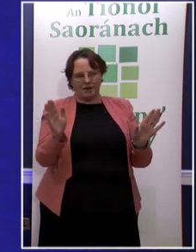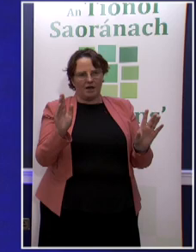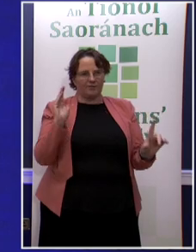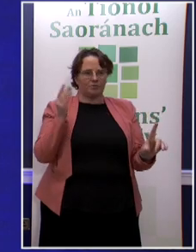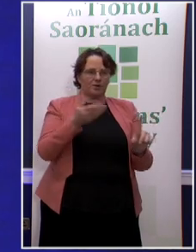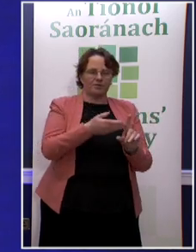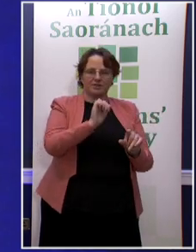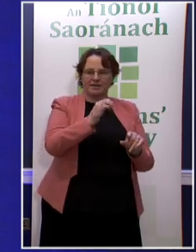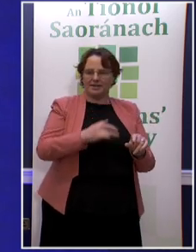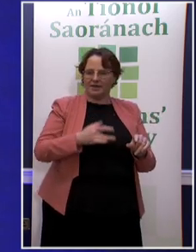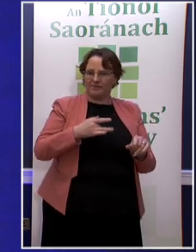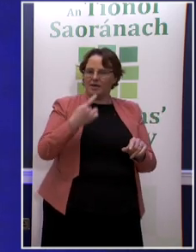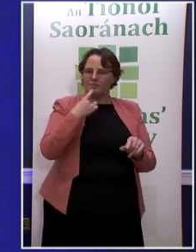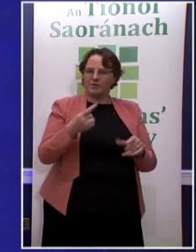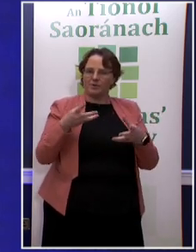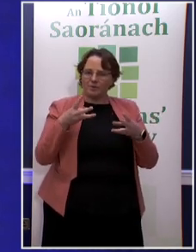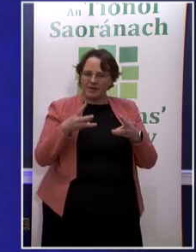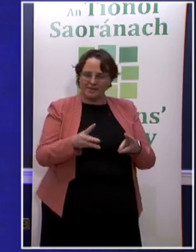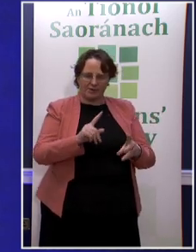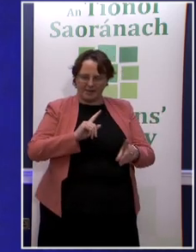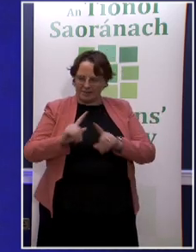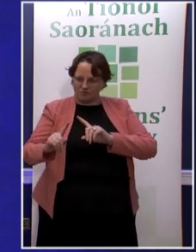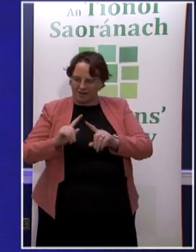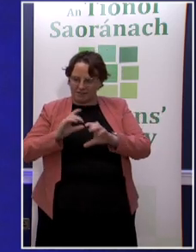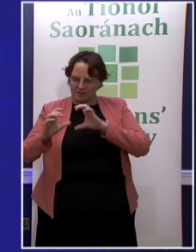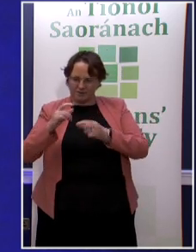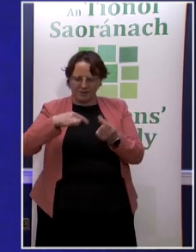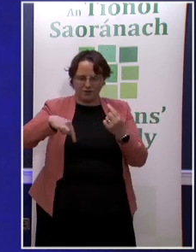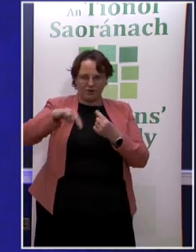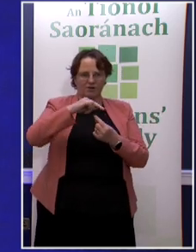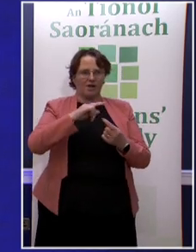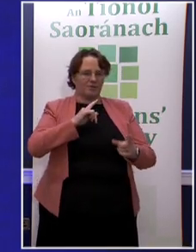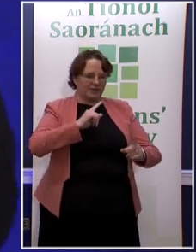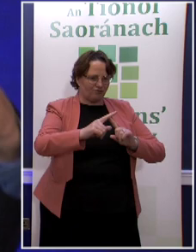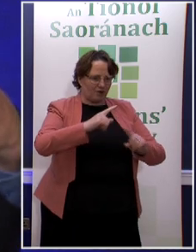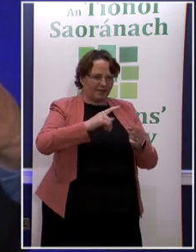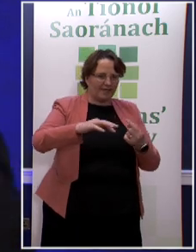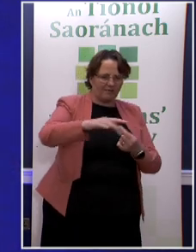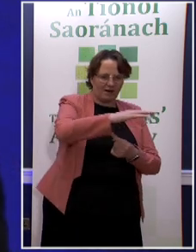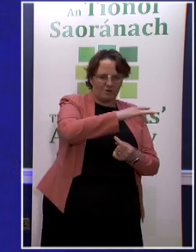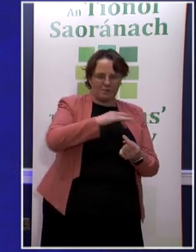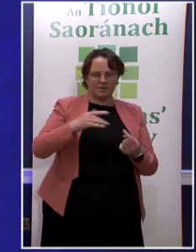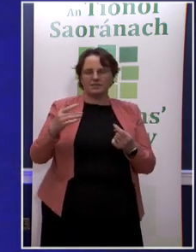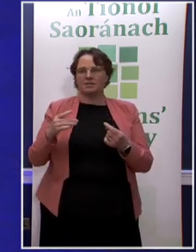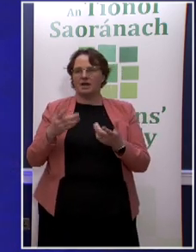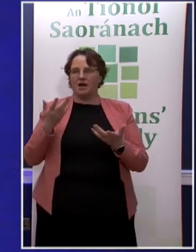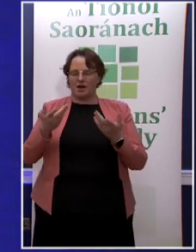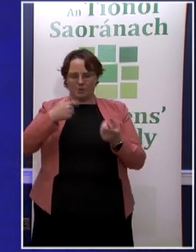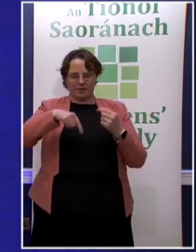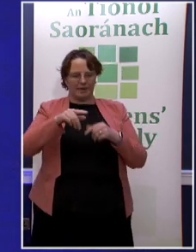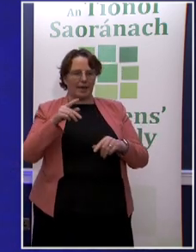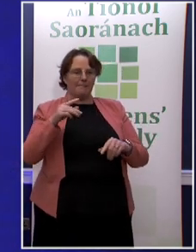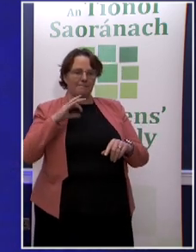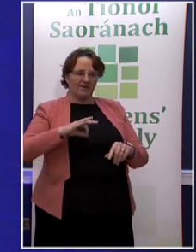these organisms have, but also the ways that they interact with each other and with their environment, the ways in which we benefit from them, and the ways in which we threaten